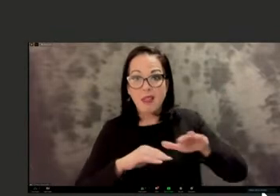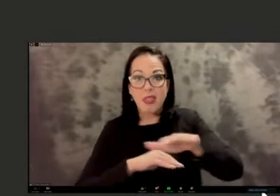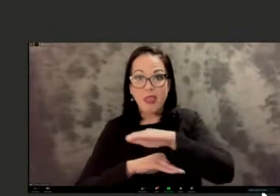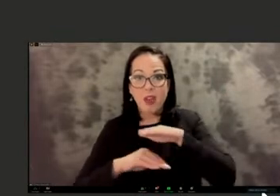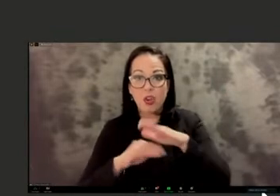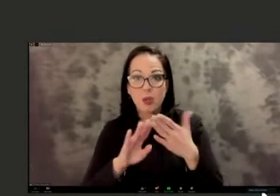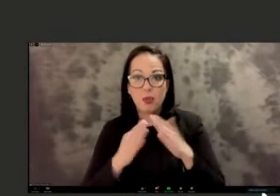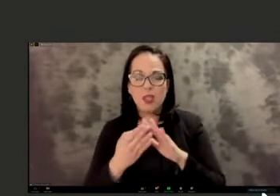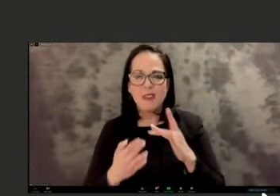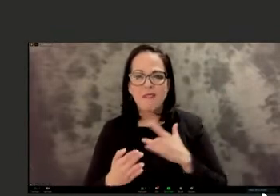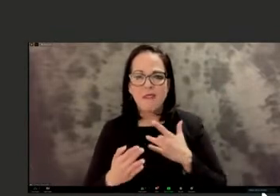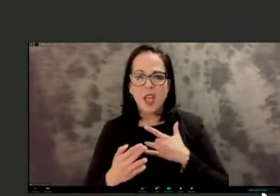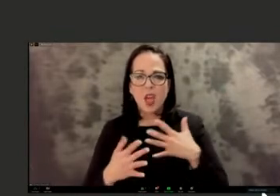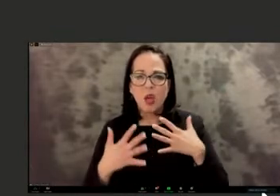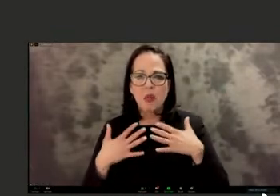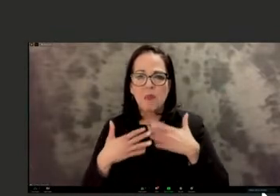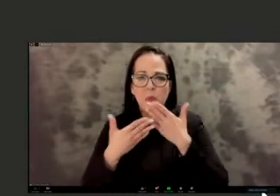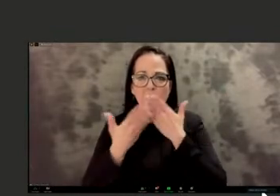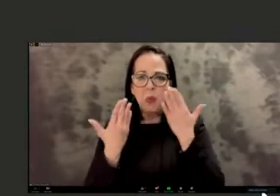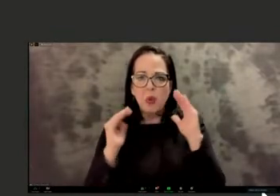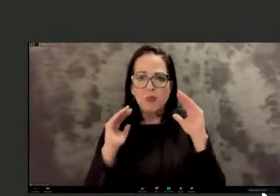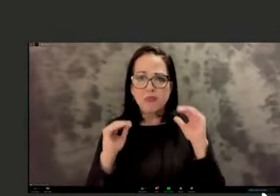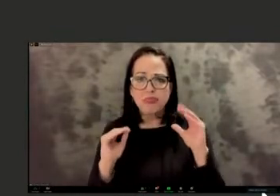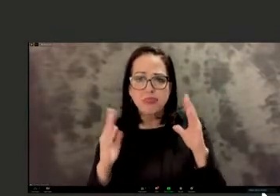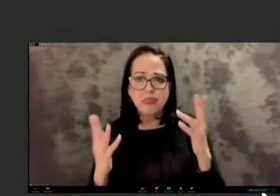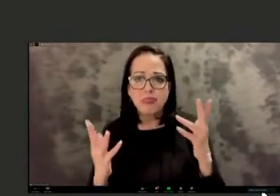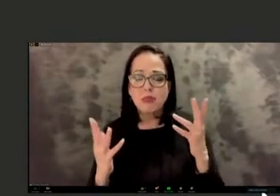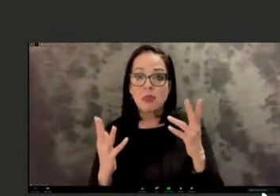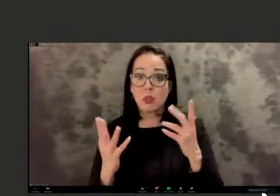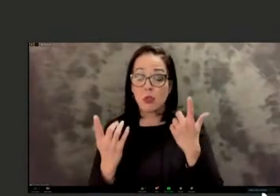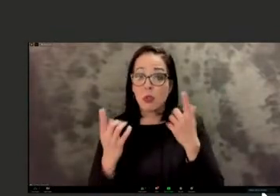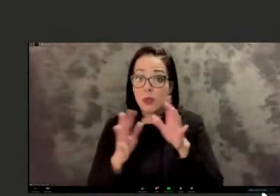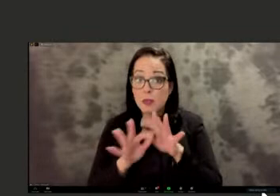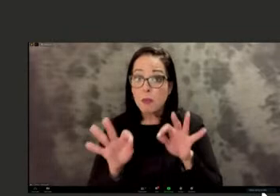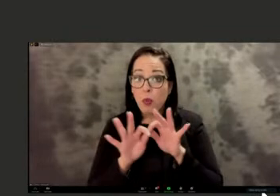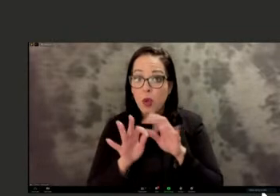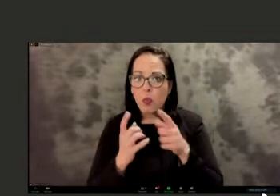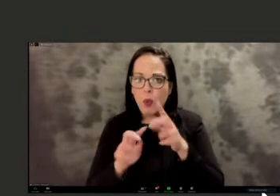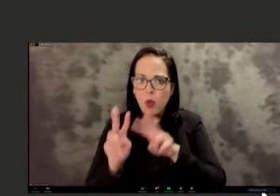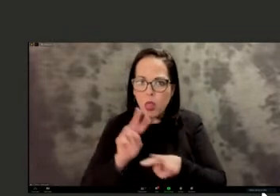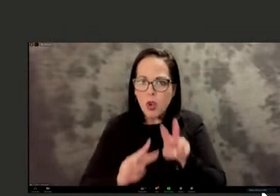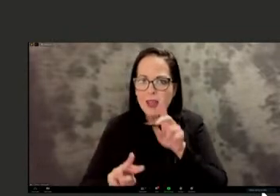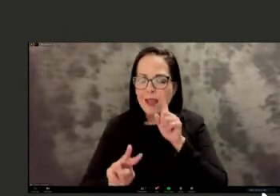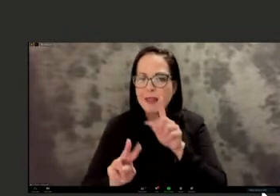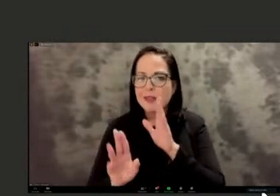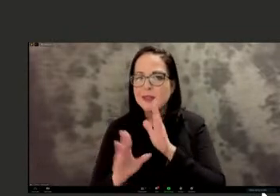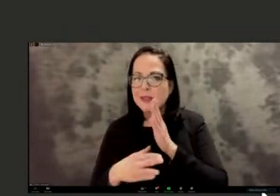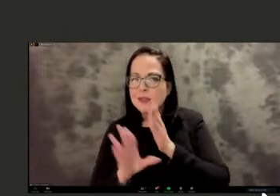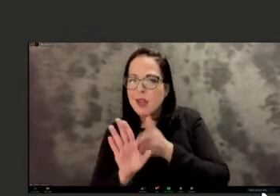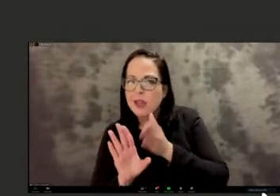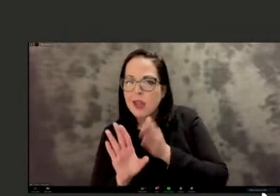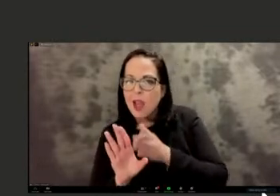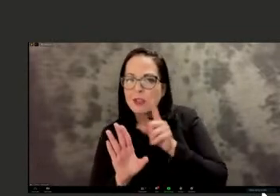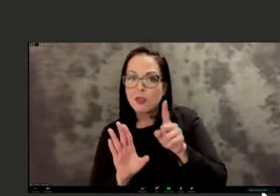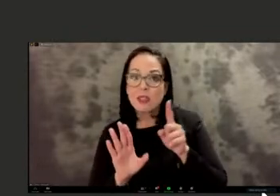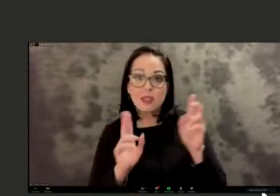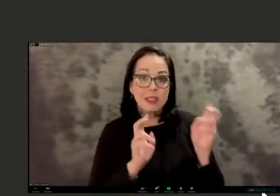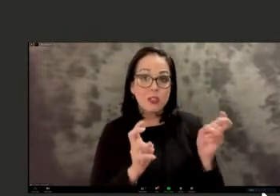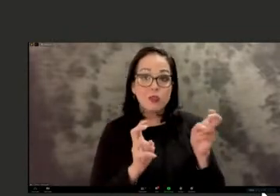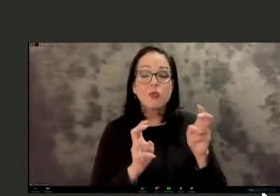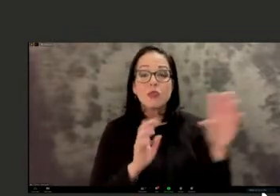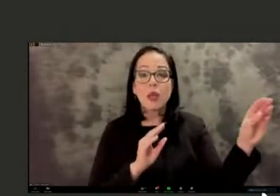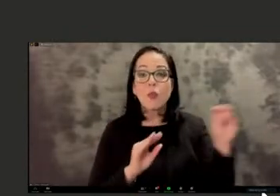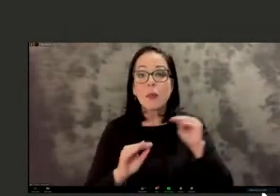hopelessness. So I think it's important when we look at these psychiatric issues that we place it within the social context in which